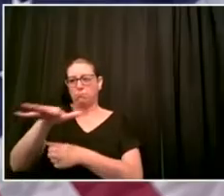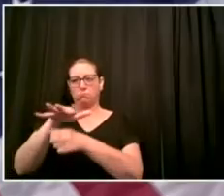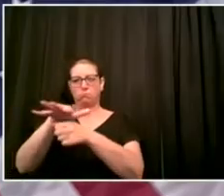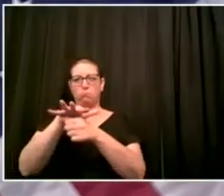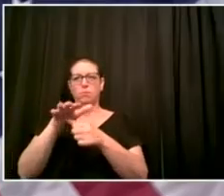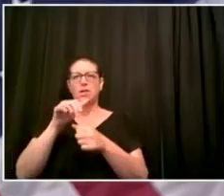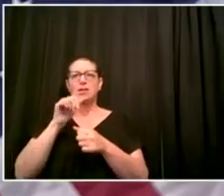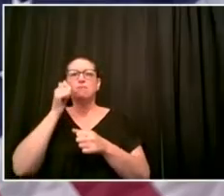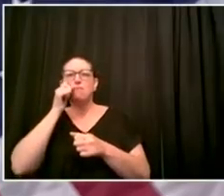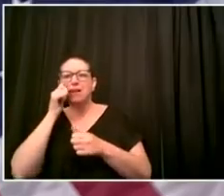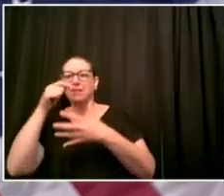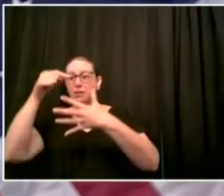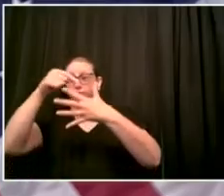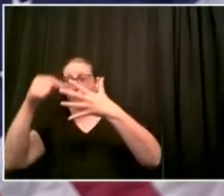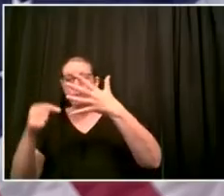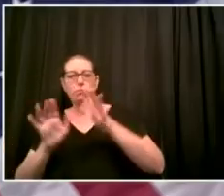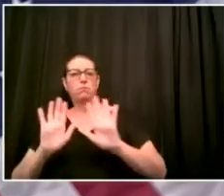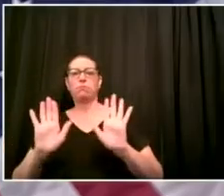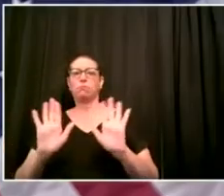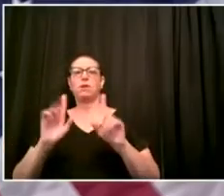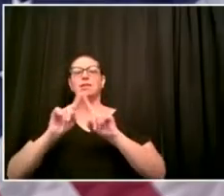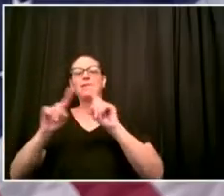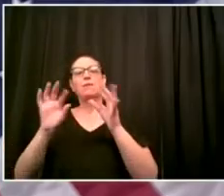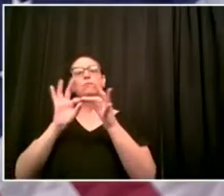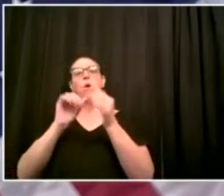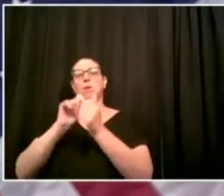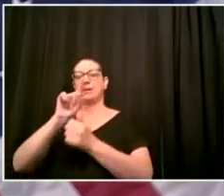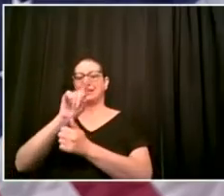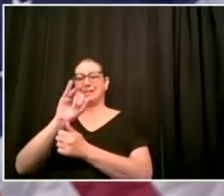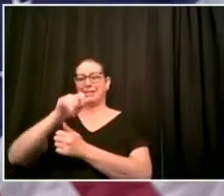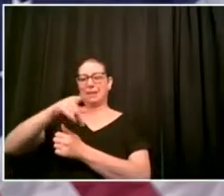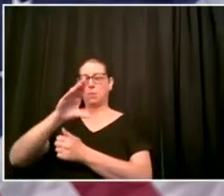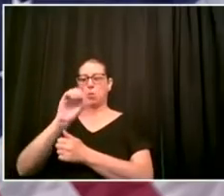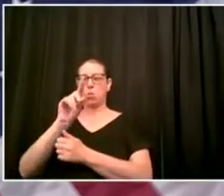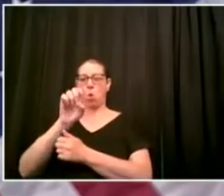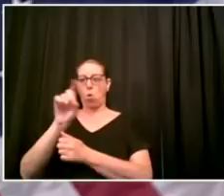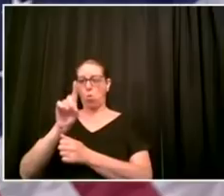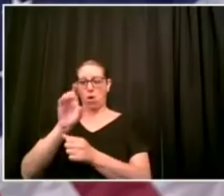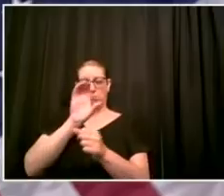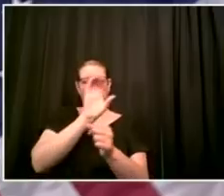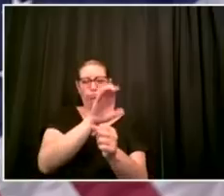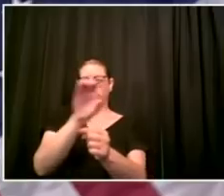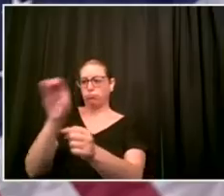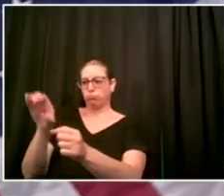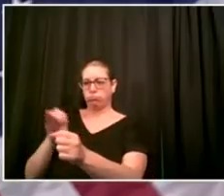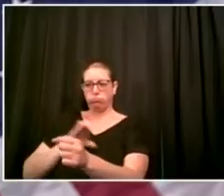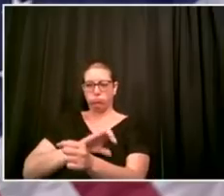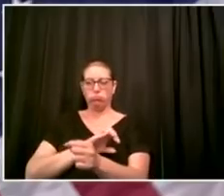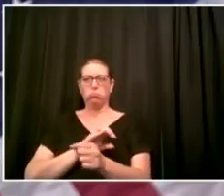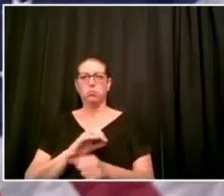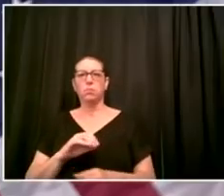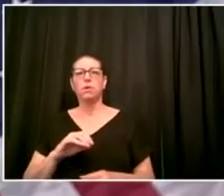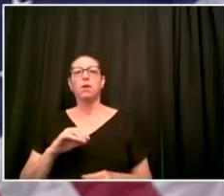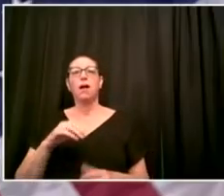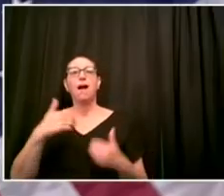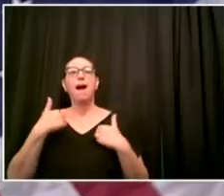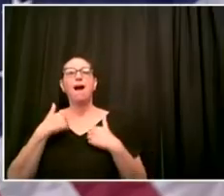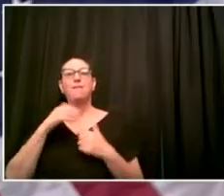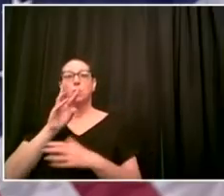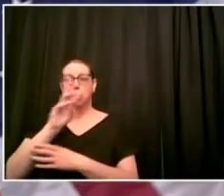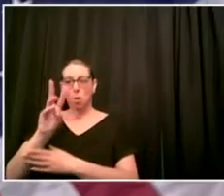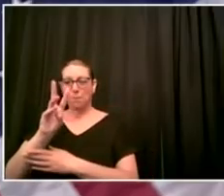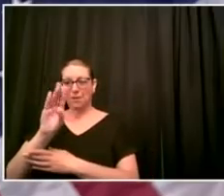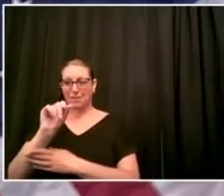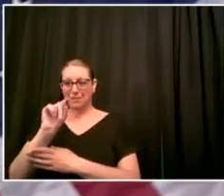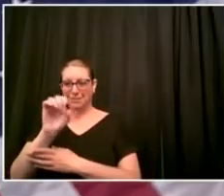nyc.gov/coronavirus. It's all the data is there, all the demographic information. If you see an area where we need to go farther, we'll certainly see if the health department can